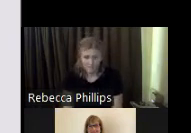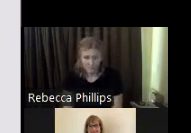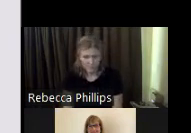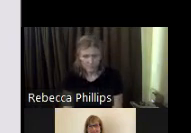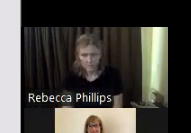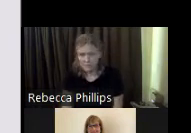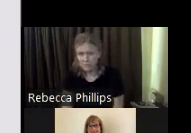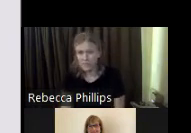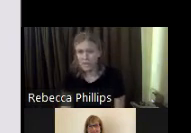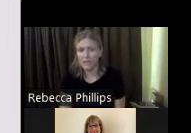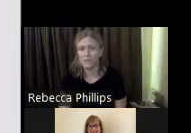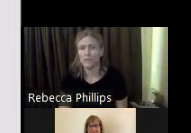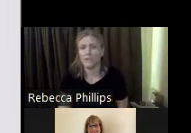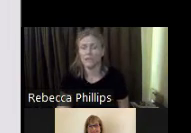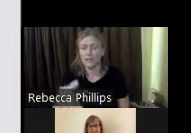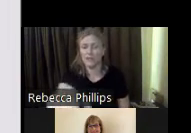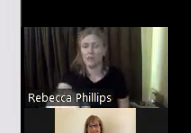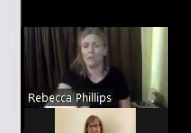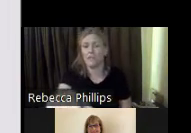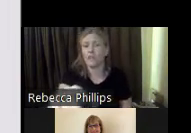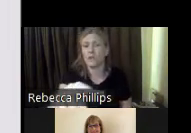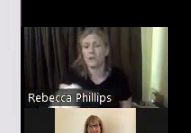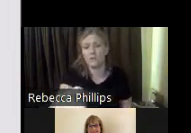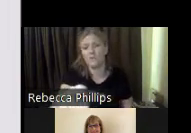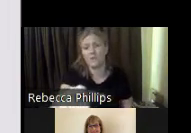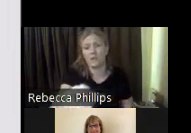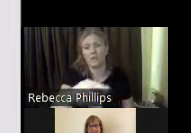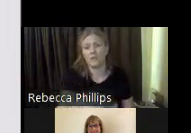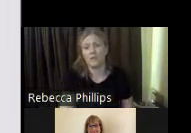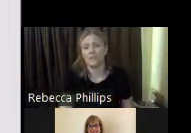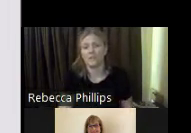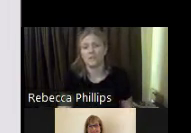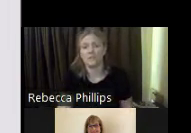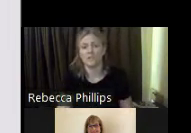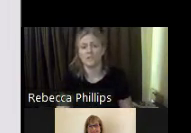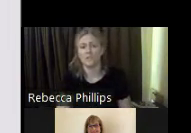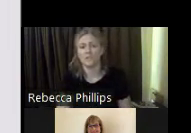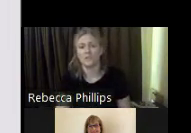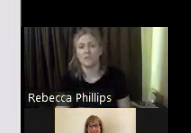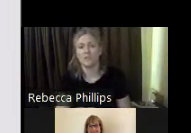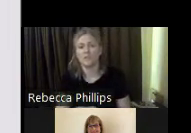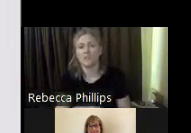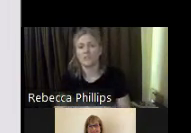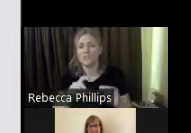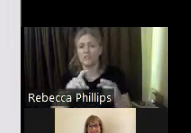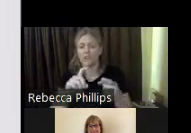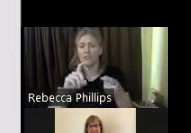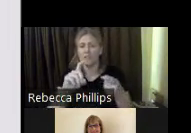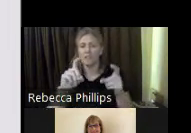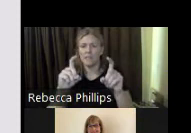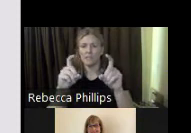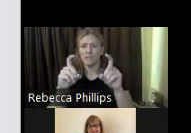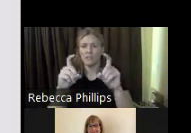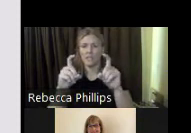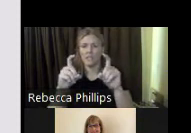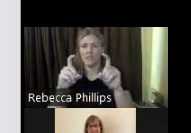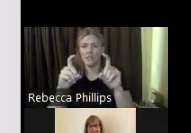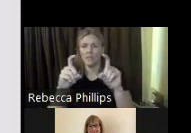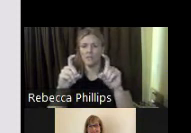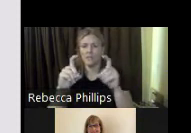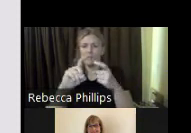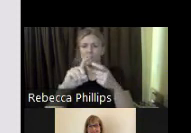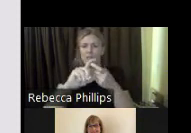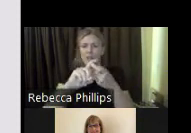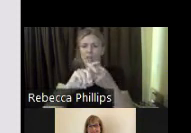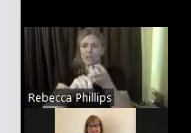it. And it will either show a picture or give you a video. So this one shows the picture. So this is friend. So you take your two